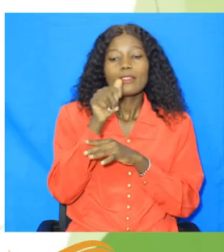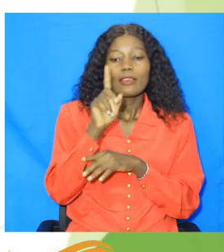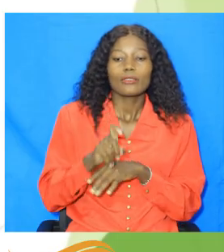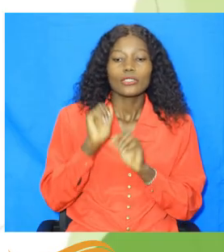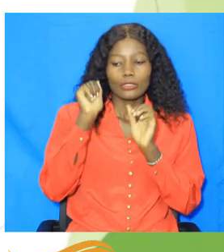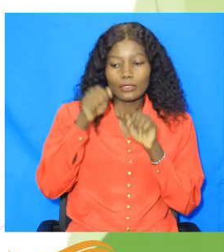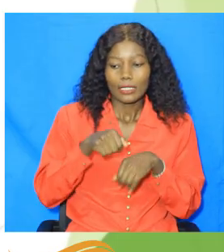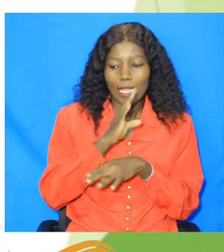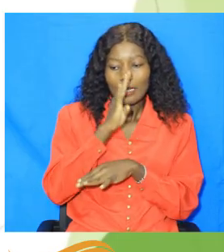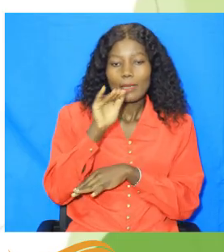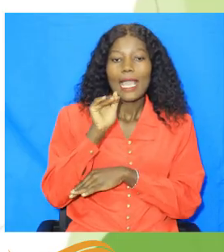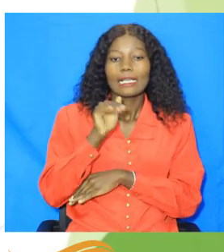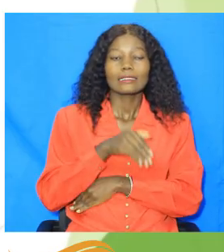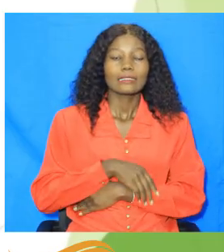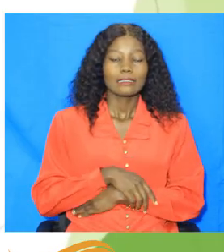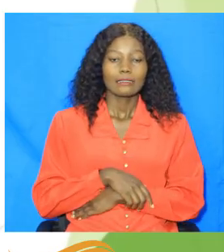asked.